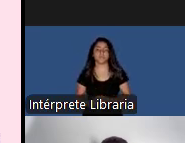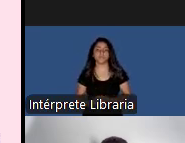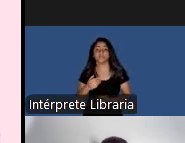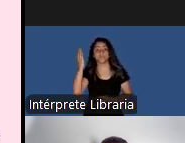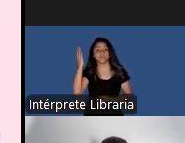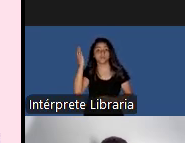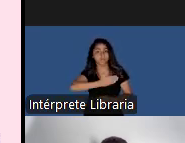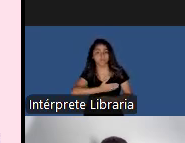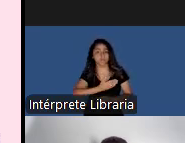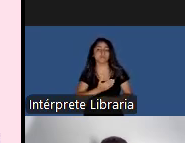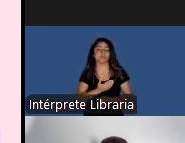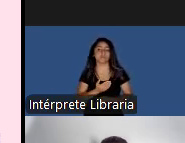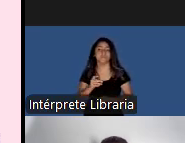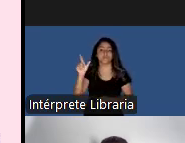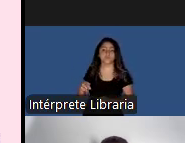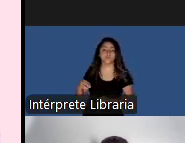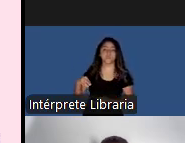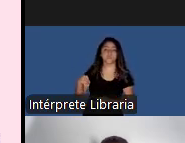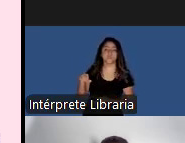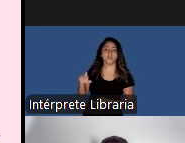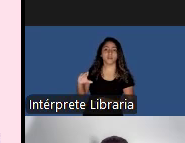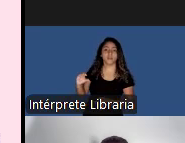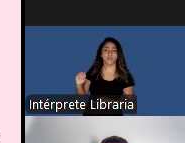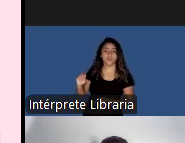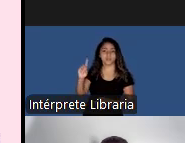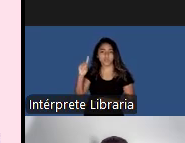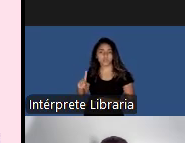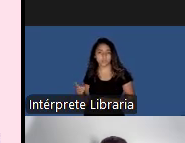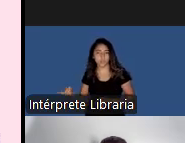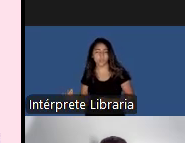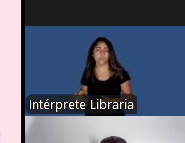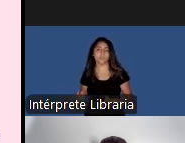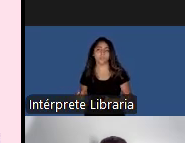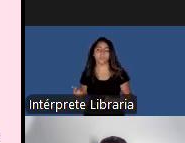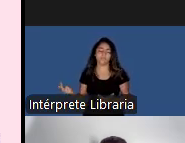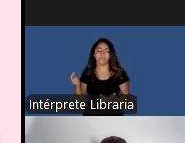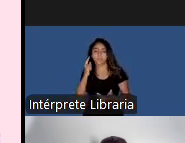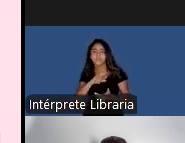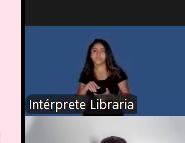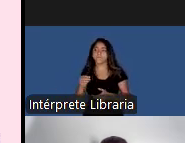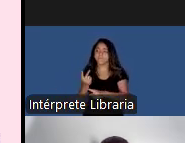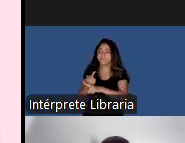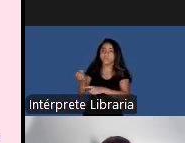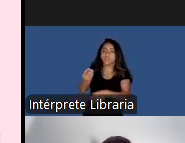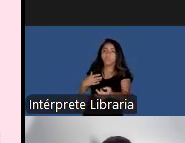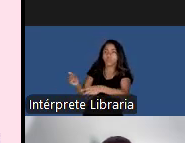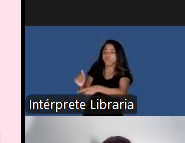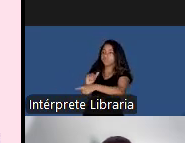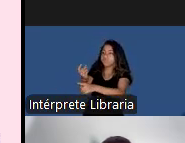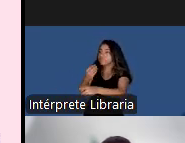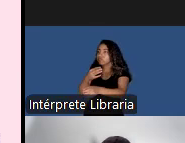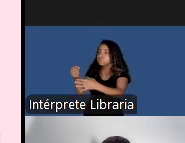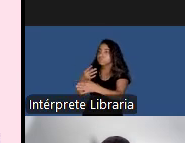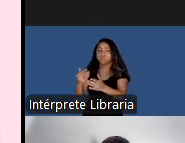we tirelessly worked on that, working with Marcus, our growth director, finding new